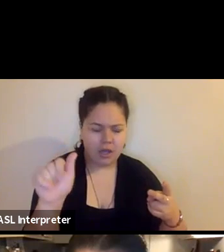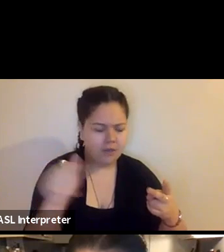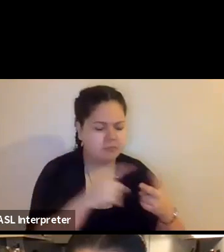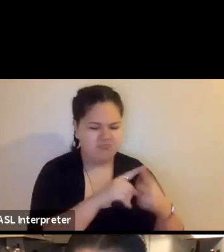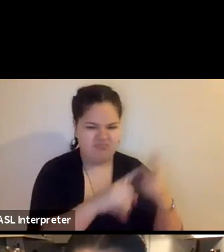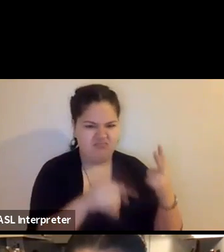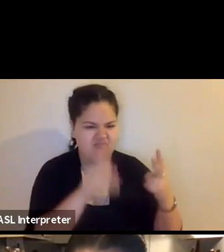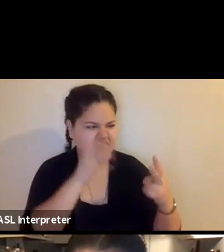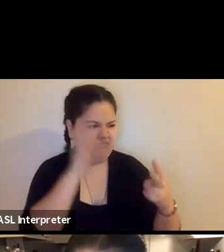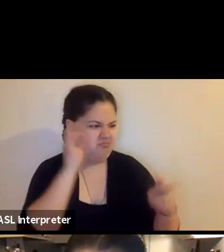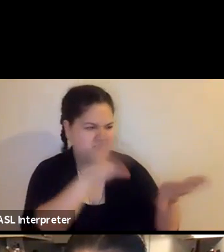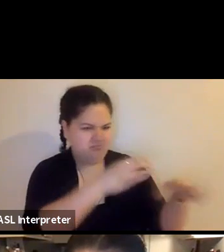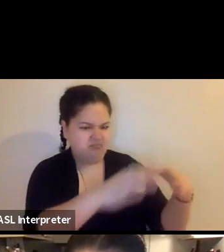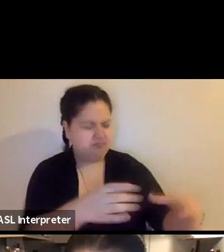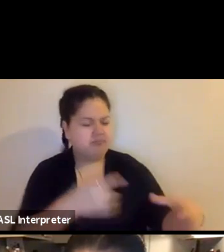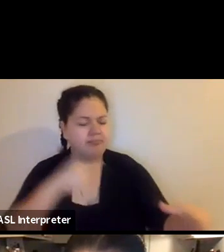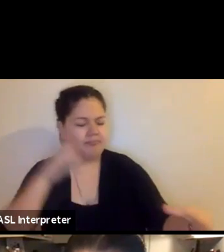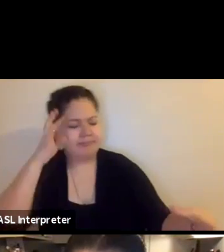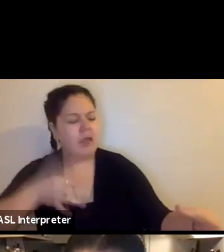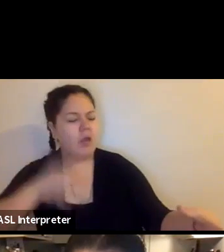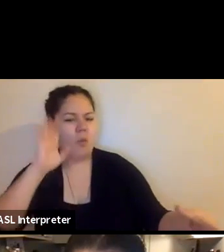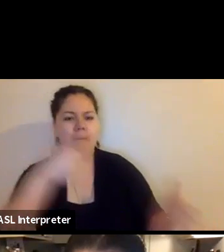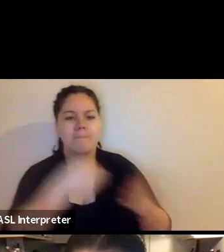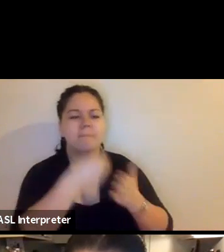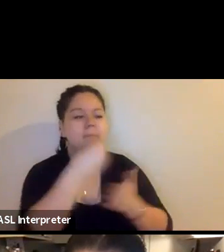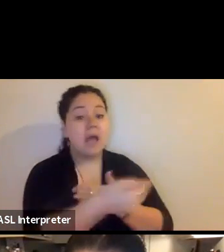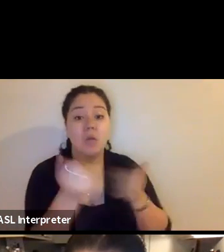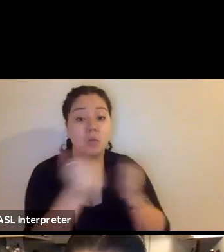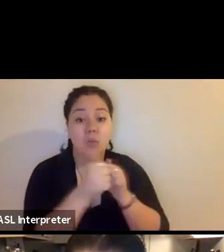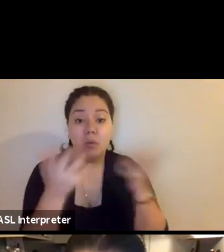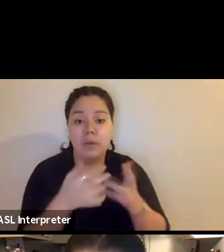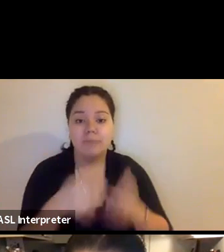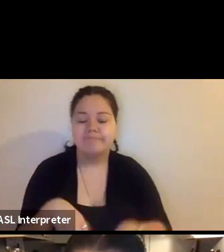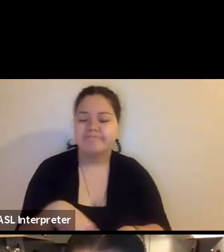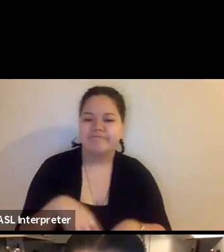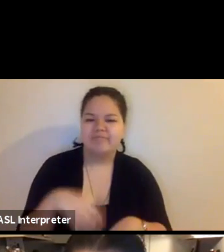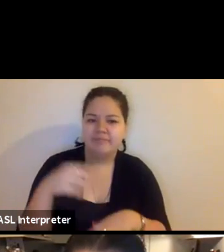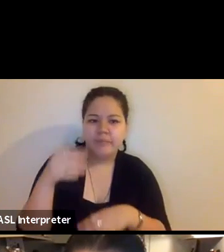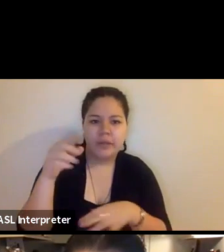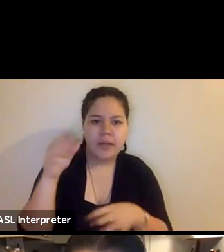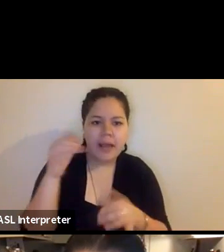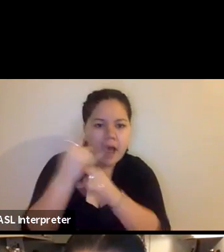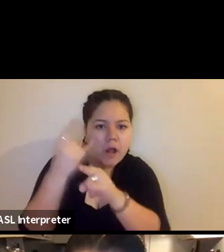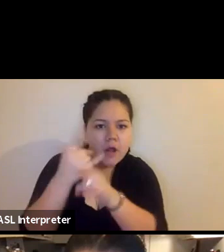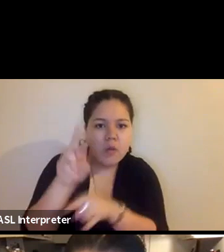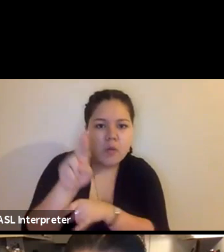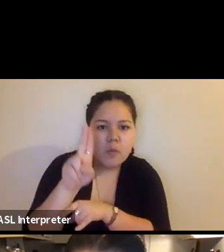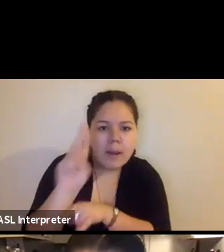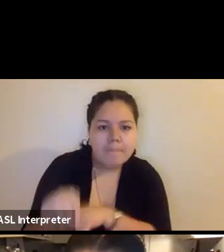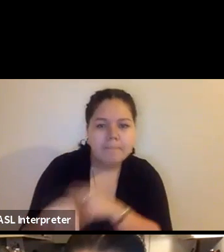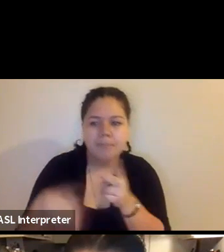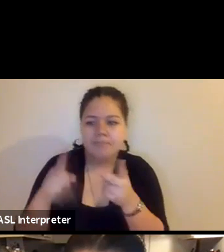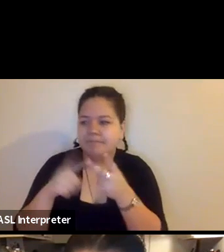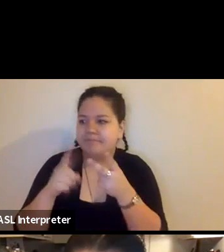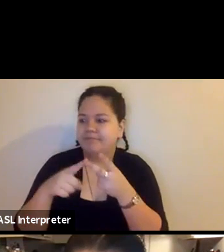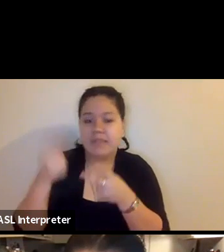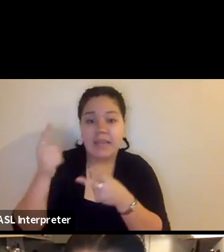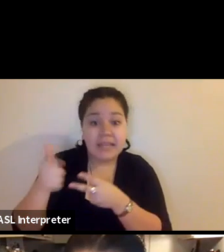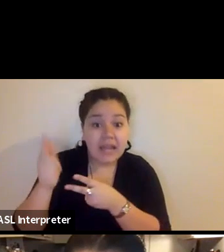for 96 gallons of rum, about 200 gun flints, a bale of